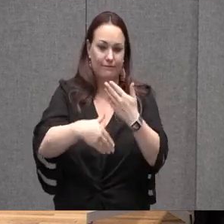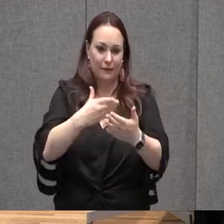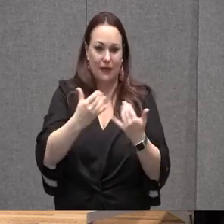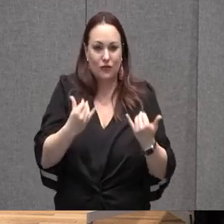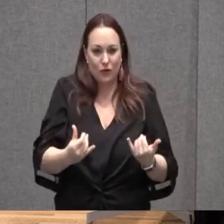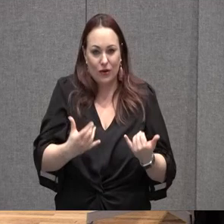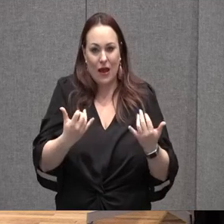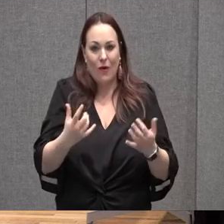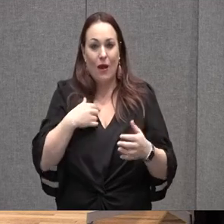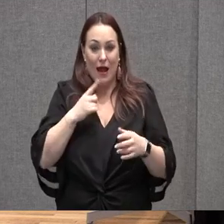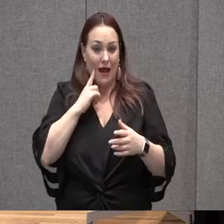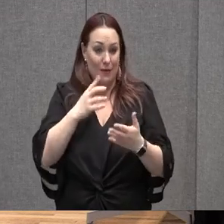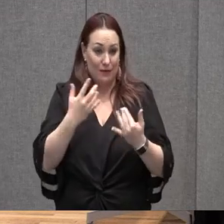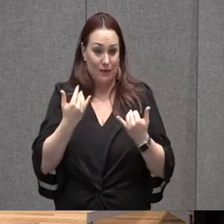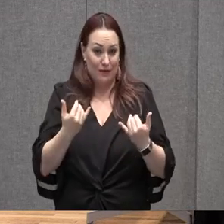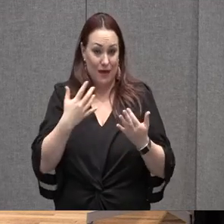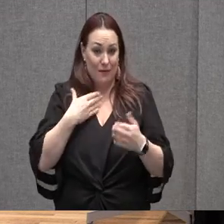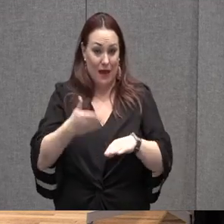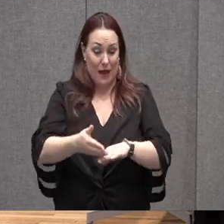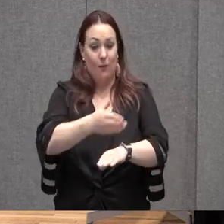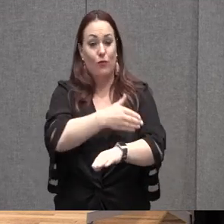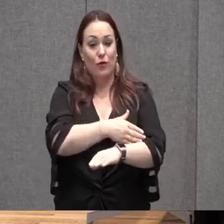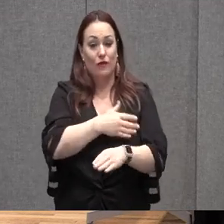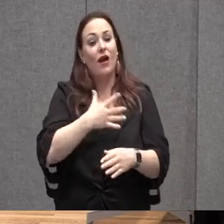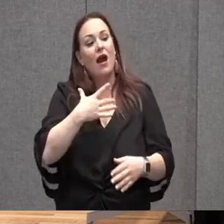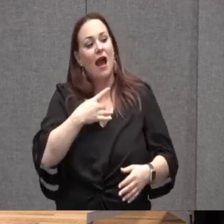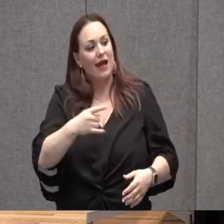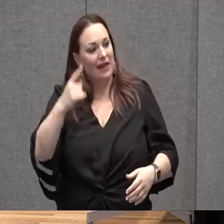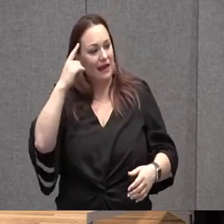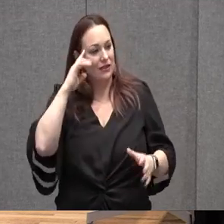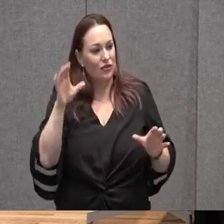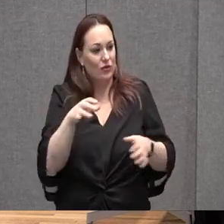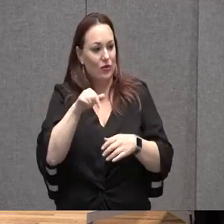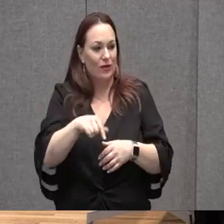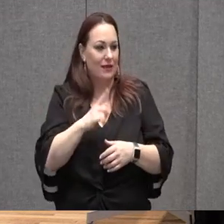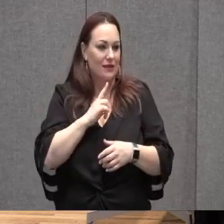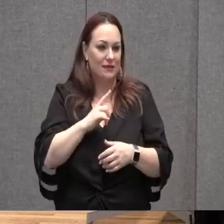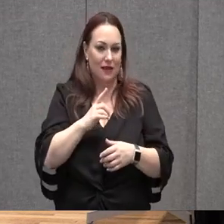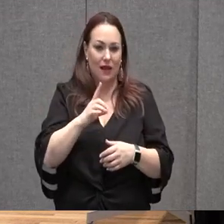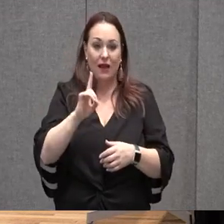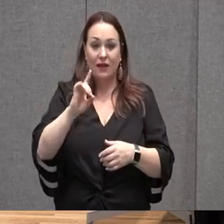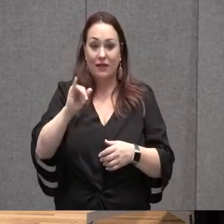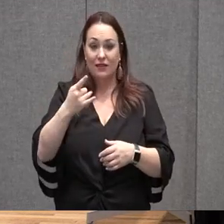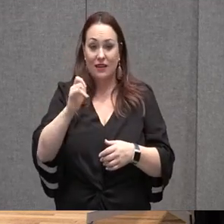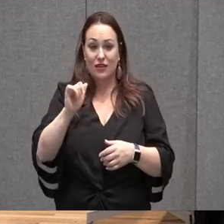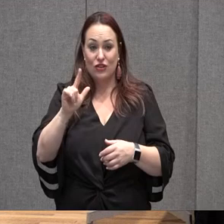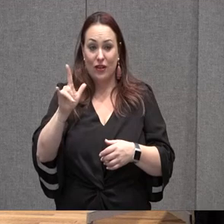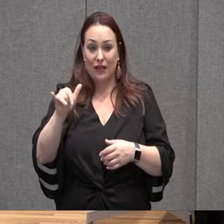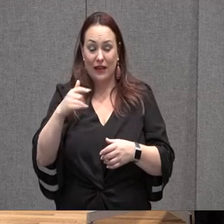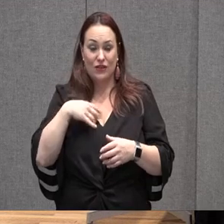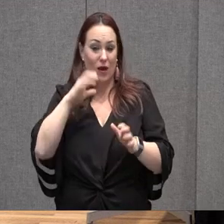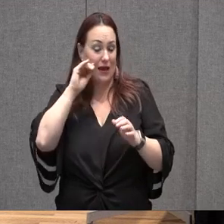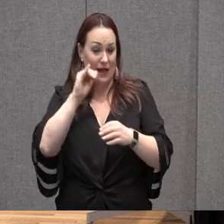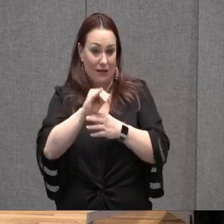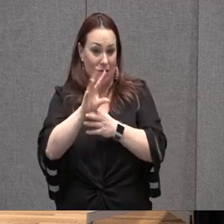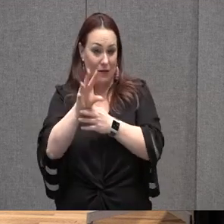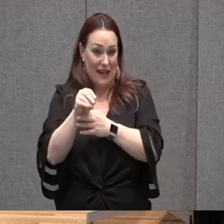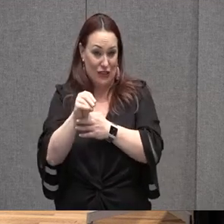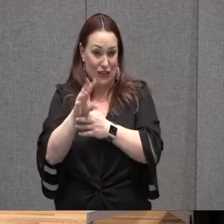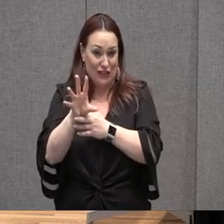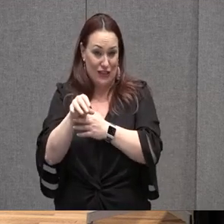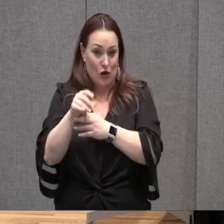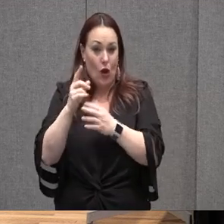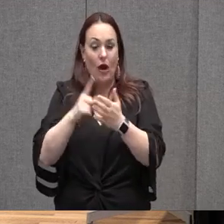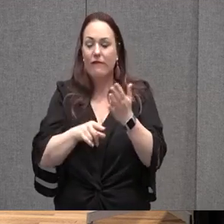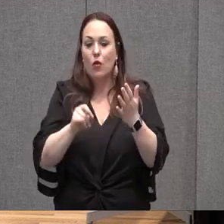my improve. I like to do this digitally too, so I could take some pictures